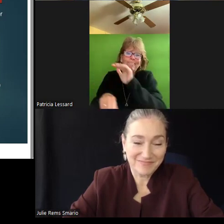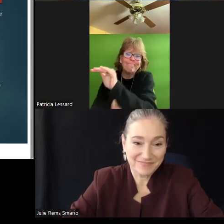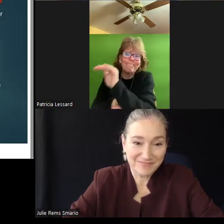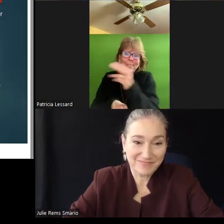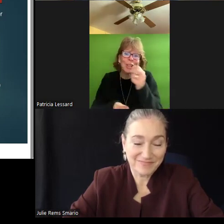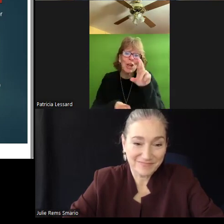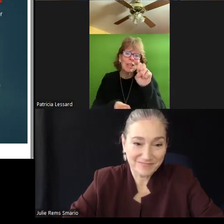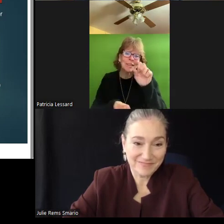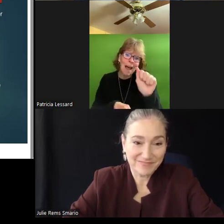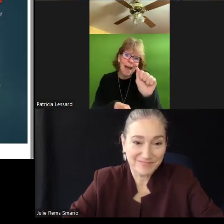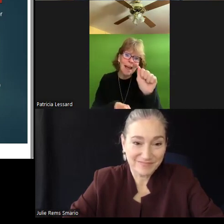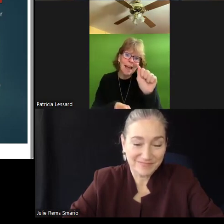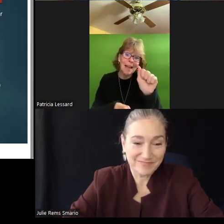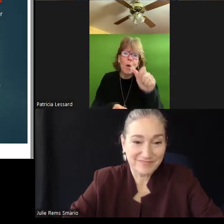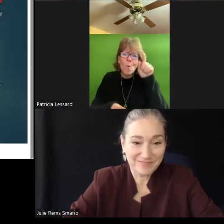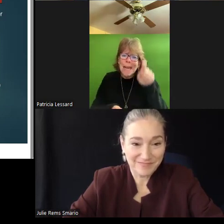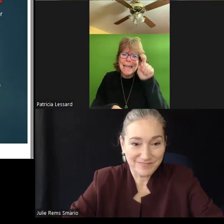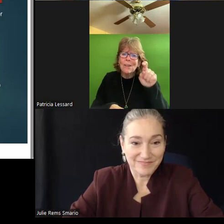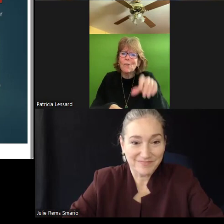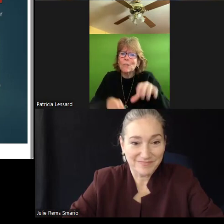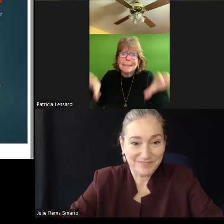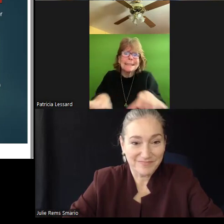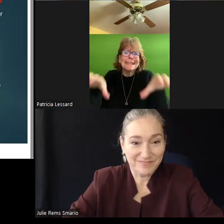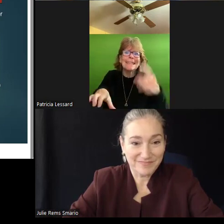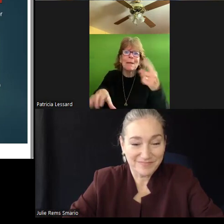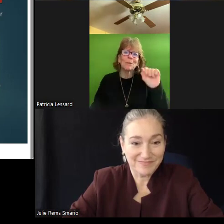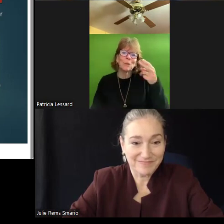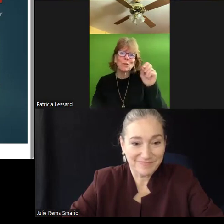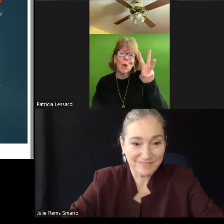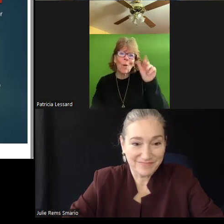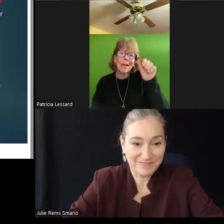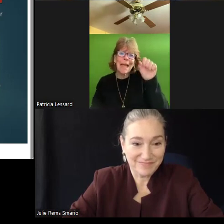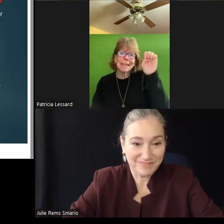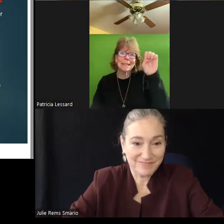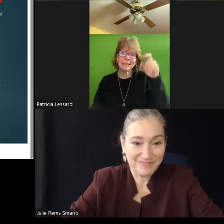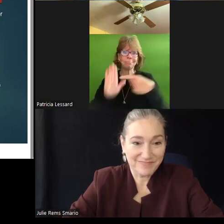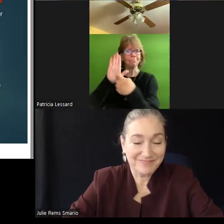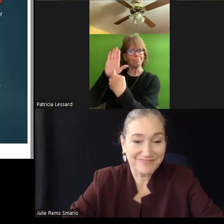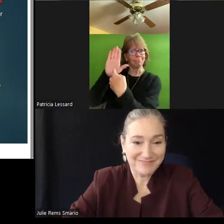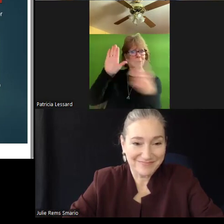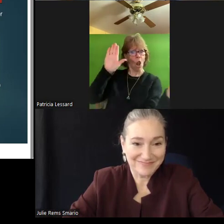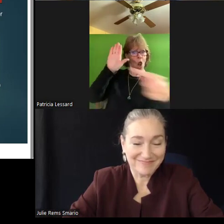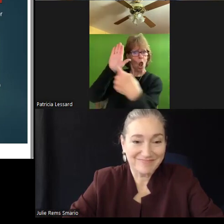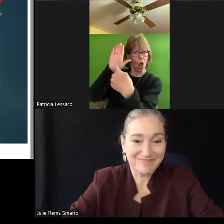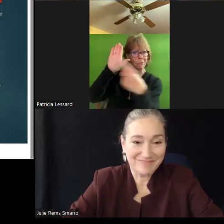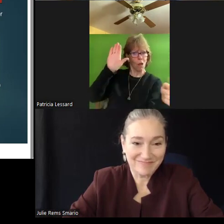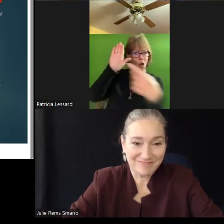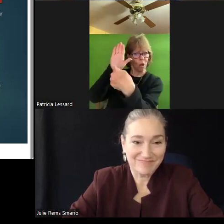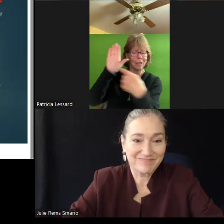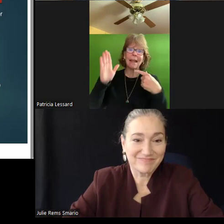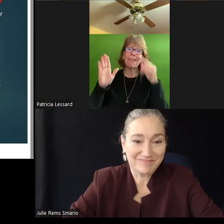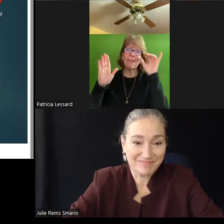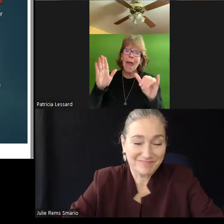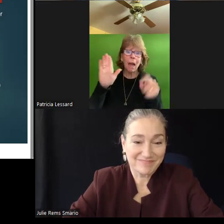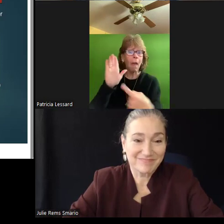campaign, showcasing this model so that it becomes the norm in every state.